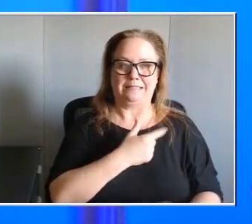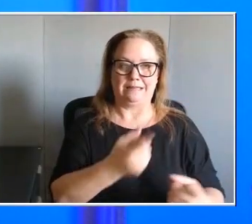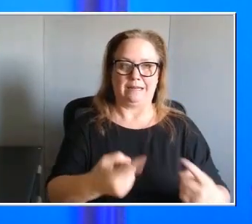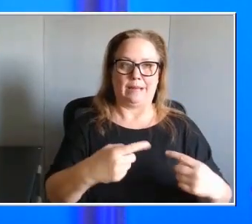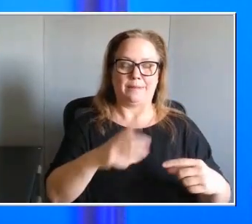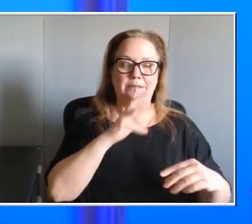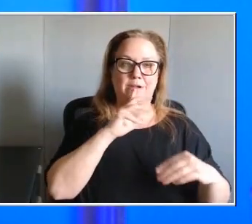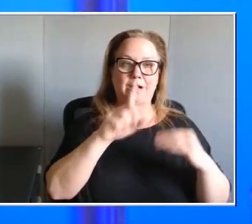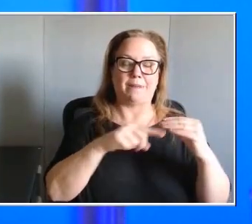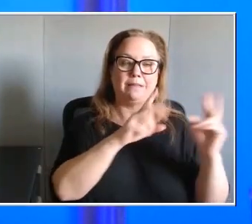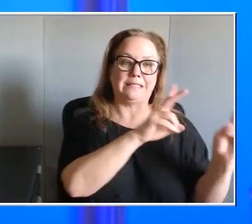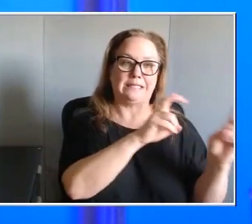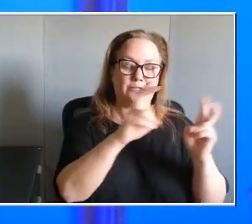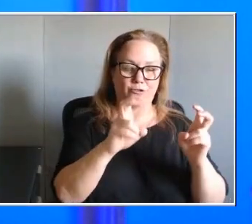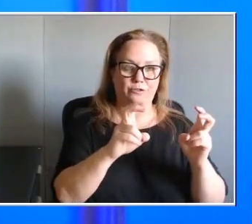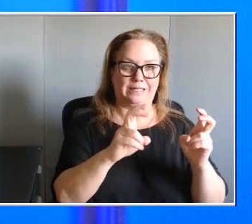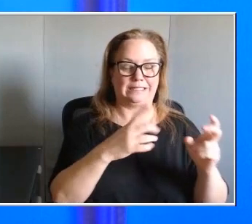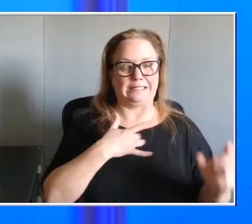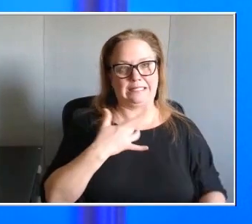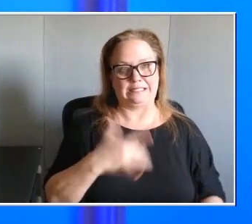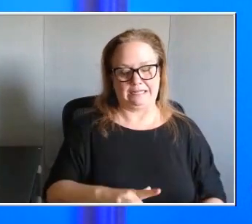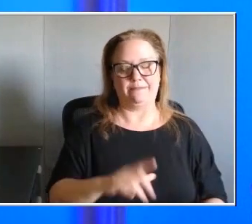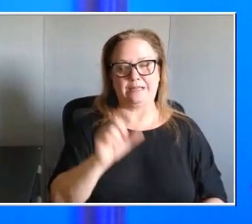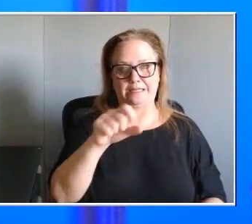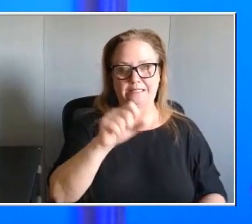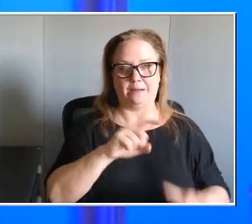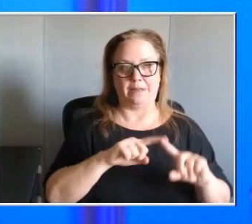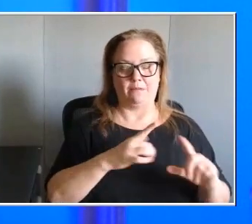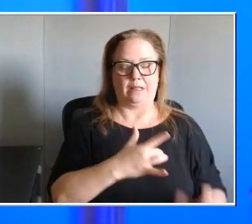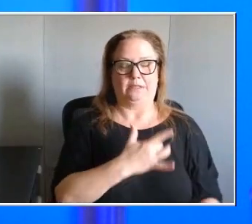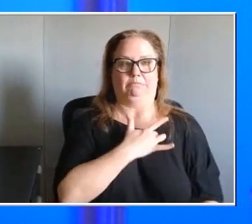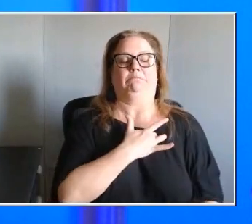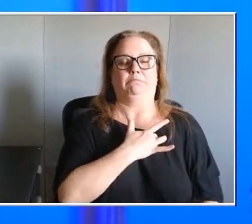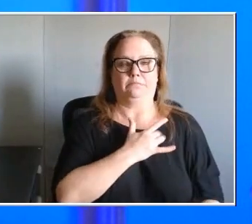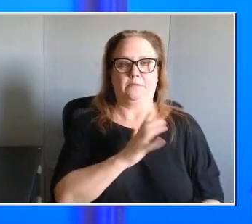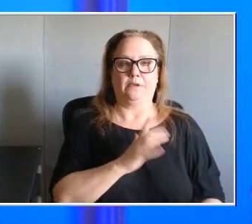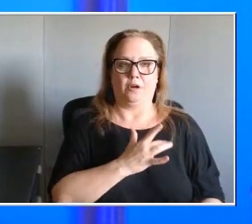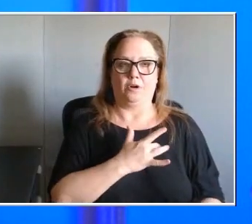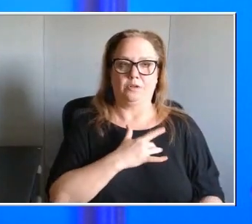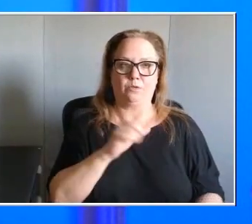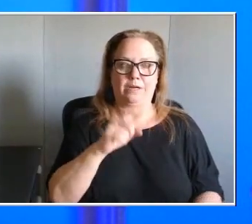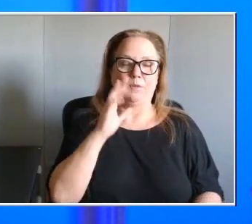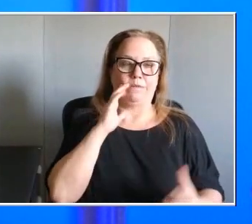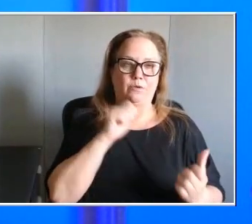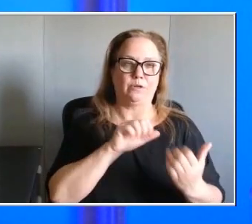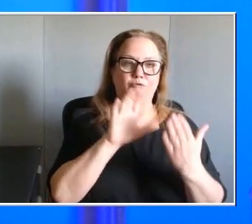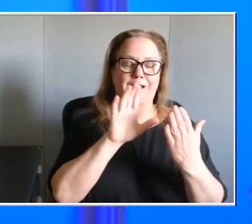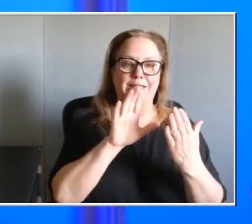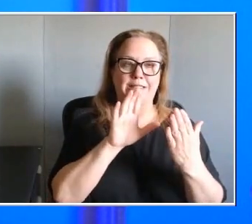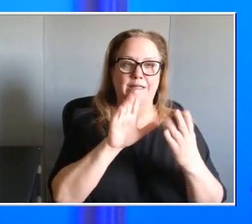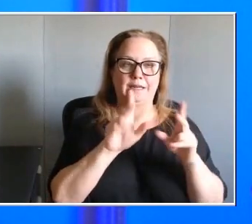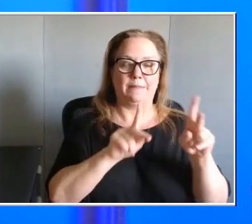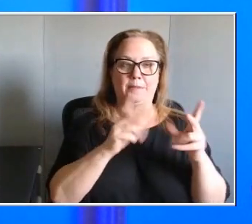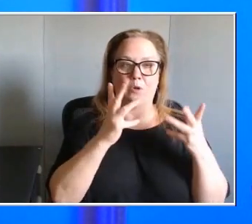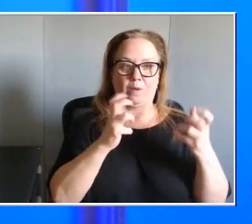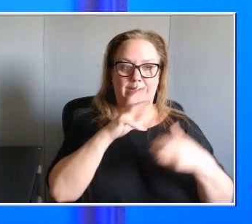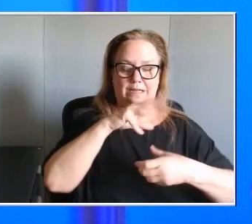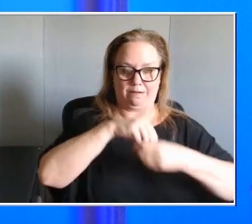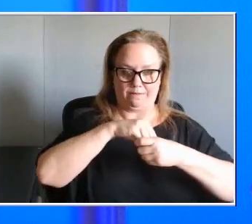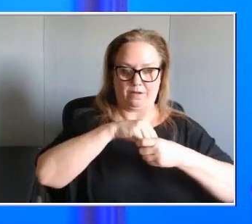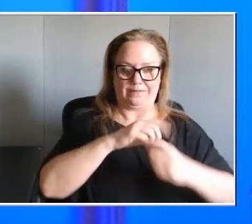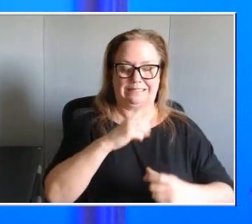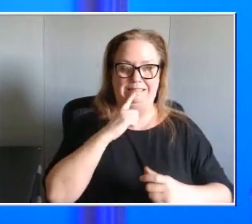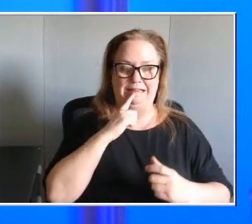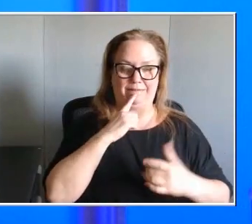about this issue that's very sensitive, but near and dear to our hearts, because we know that we have to address it. And those who want to get involved, I say, if